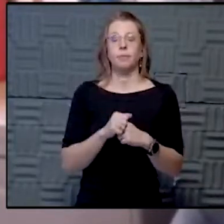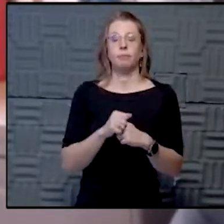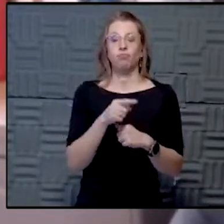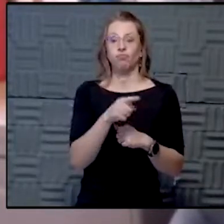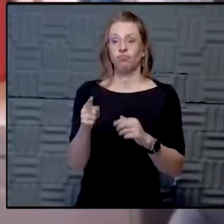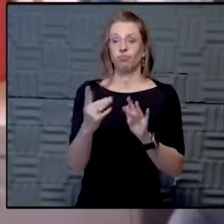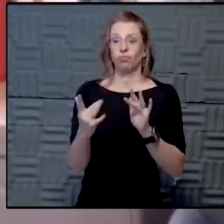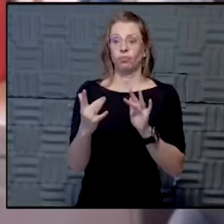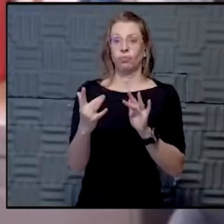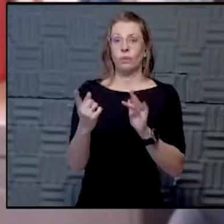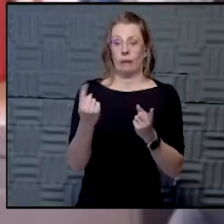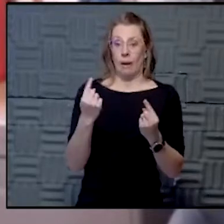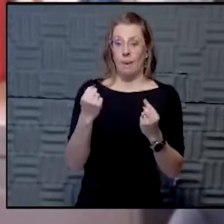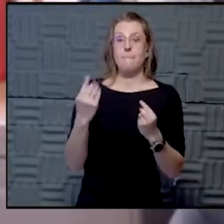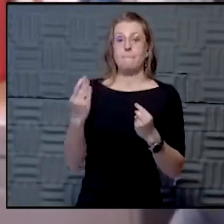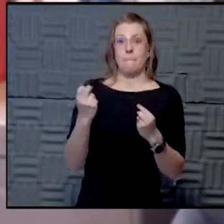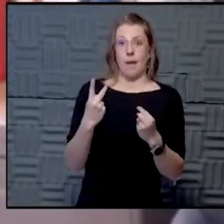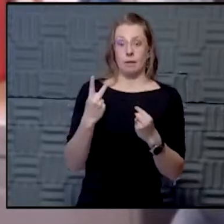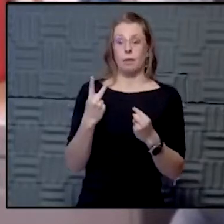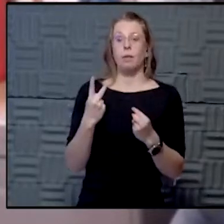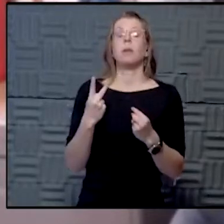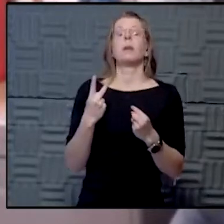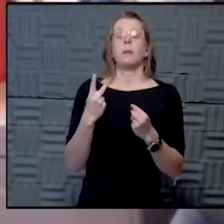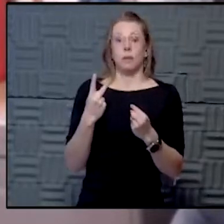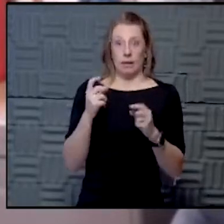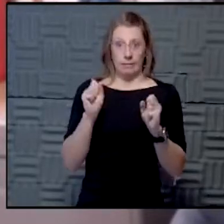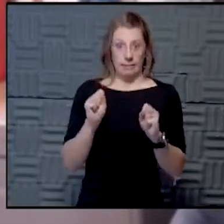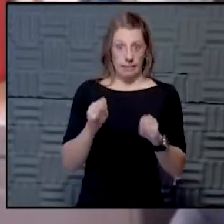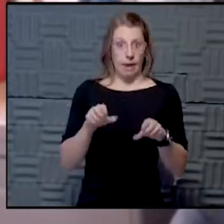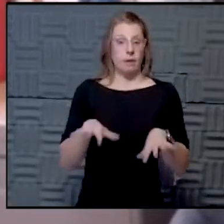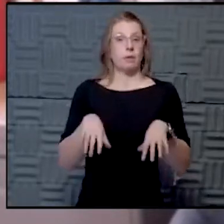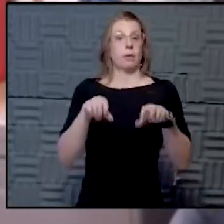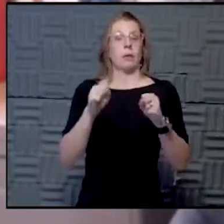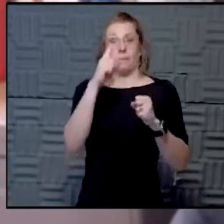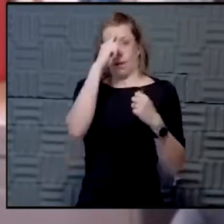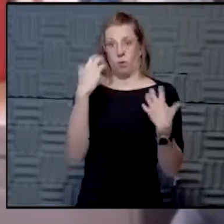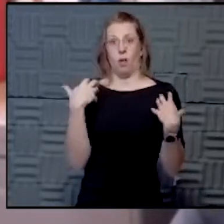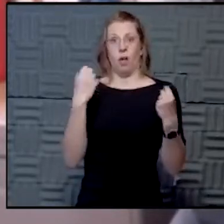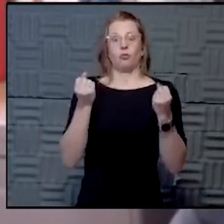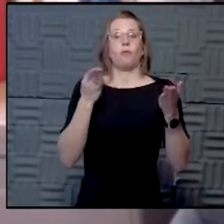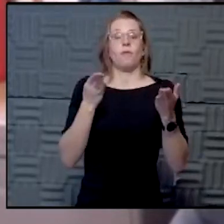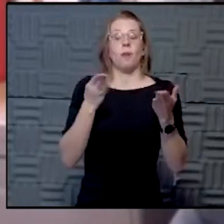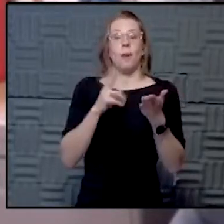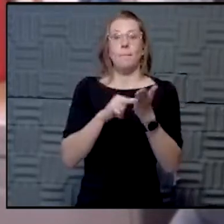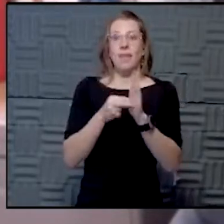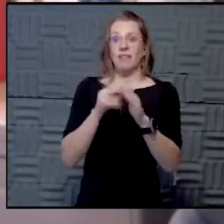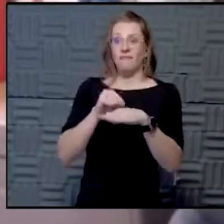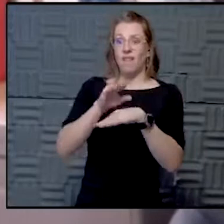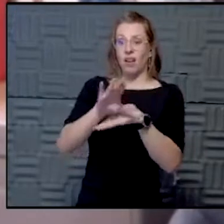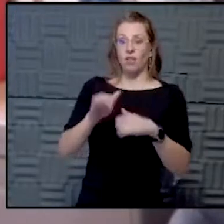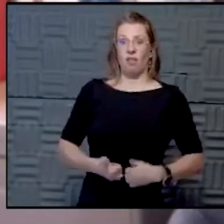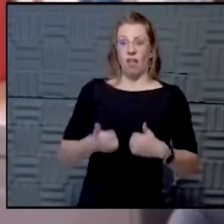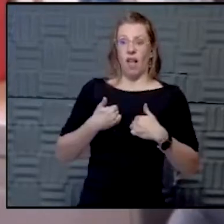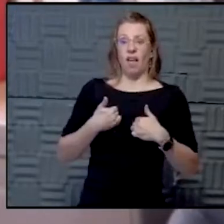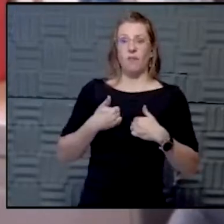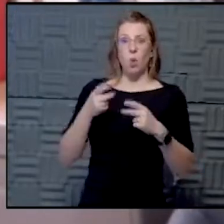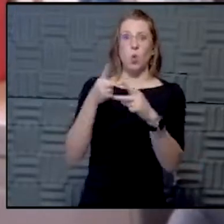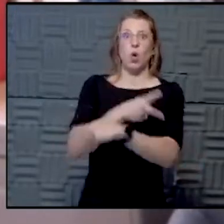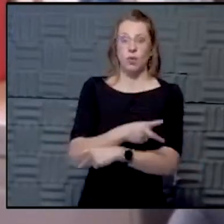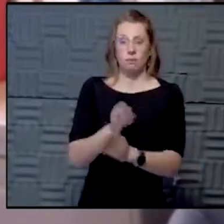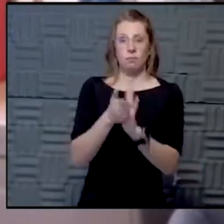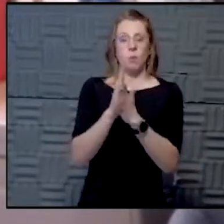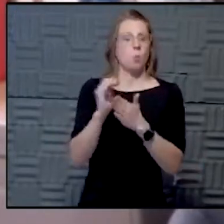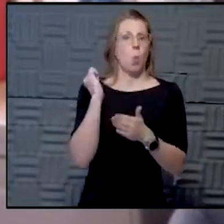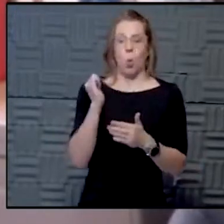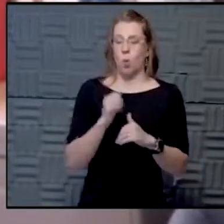really show that they can receive that mental health and it won't affect their jobs, it won't affect their livelihoods, it'll make their lives better, more people are